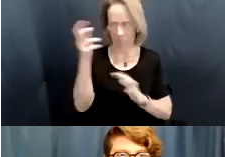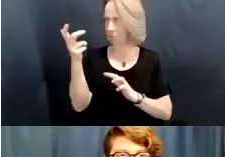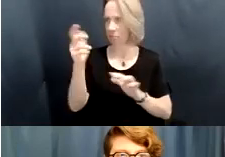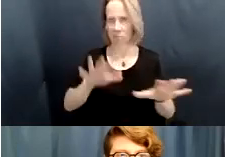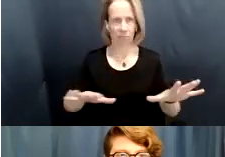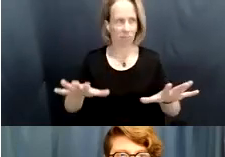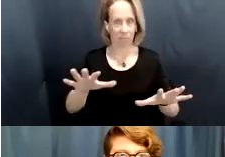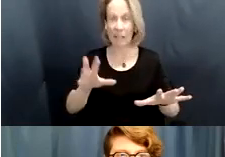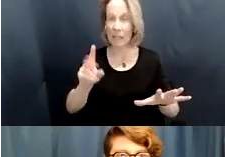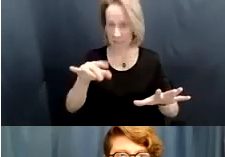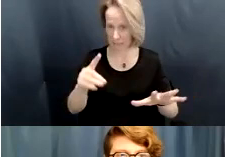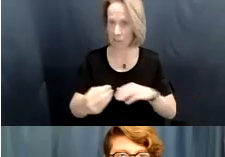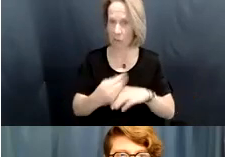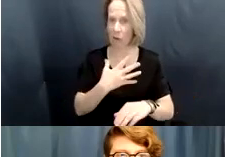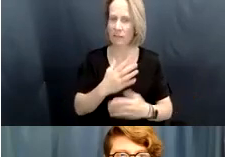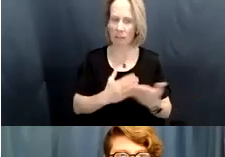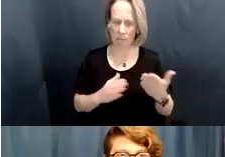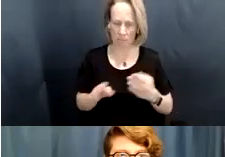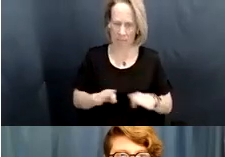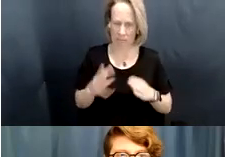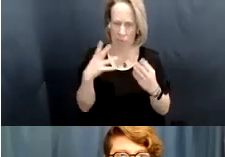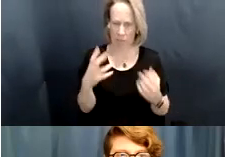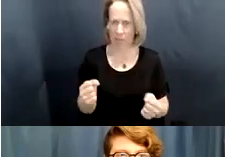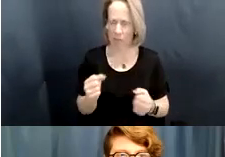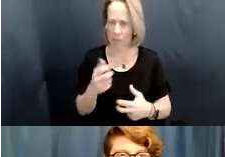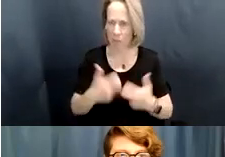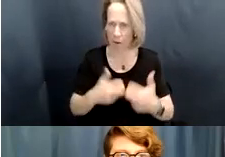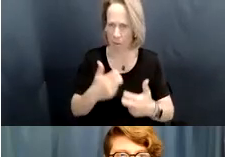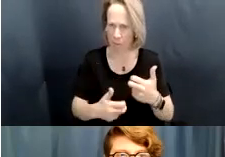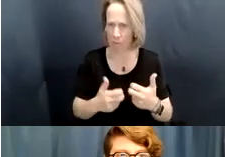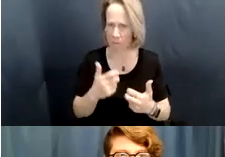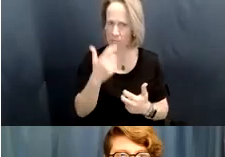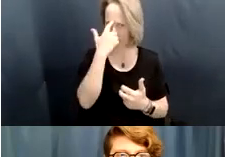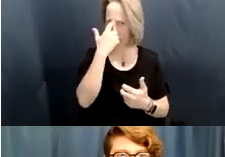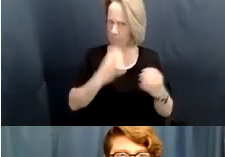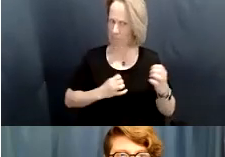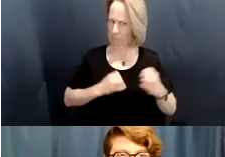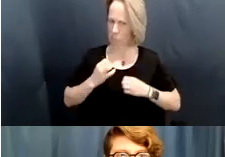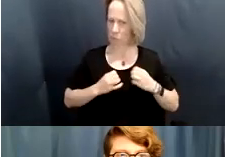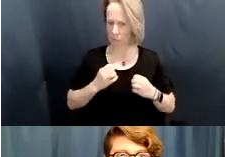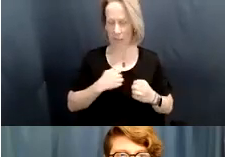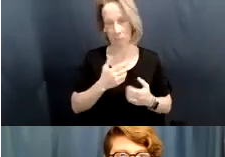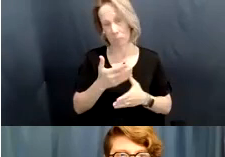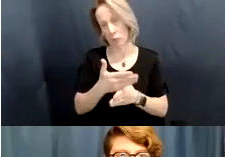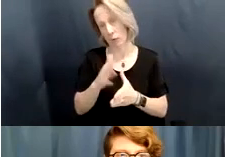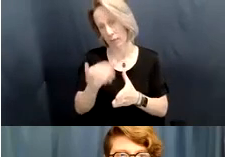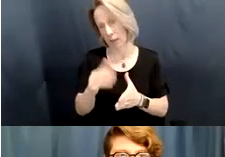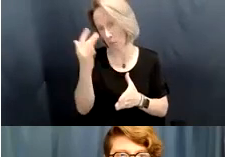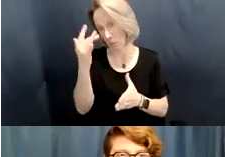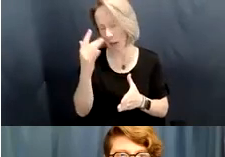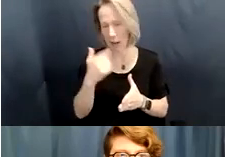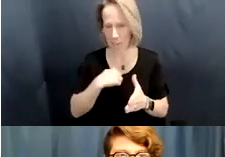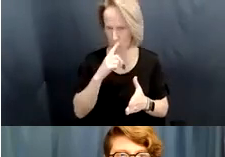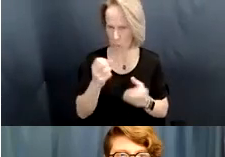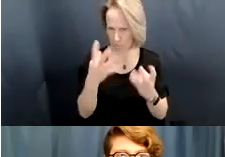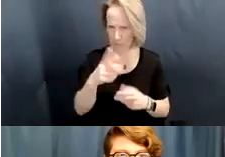health issues for me. And I'm sharing that because that could be the case for many of us. So we need to rethink